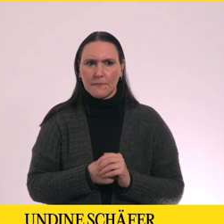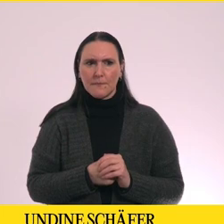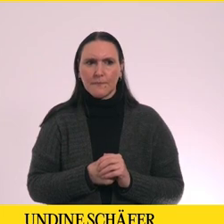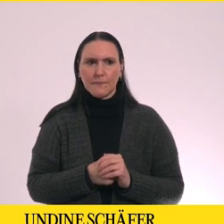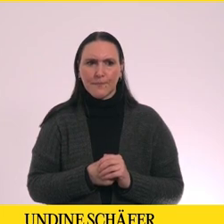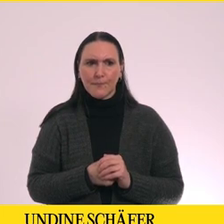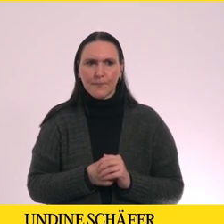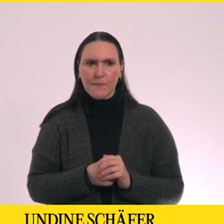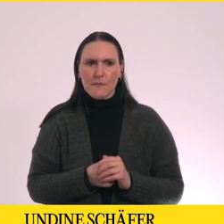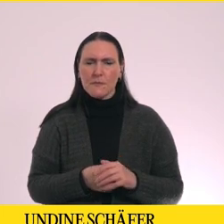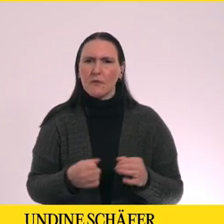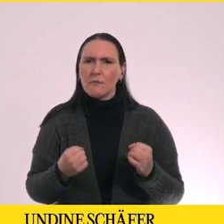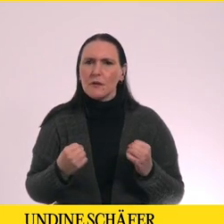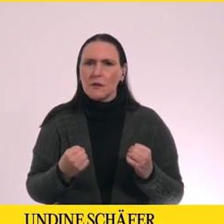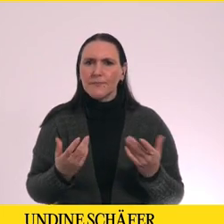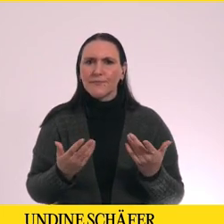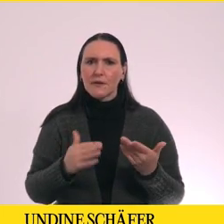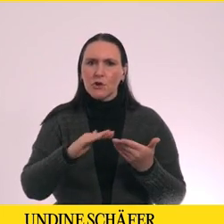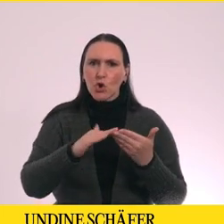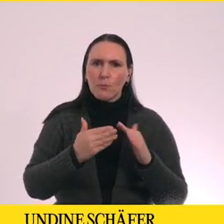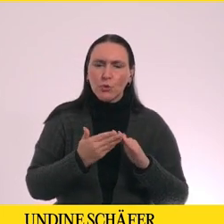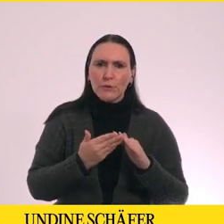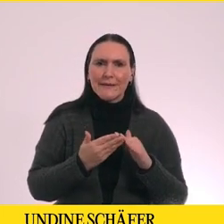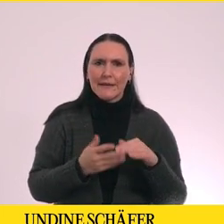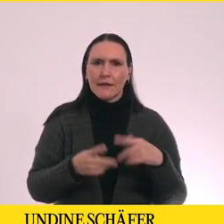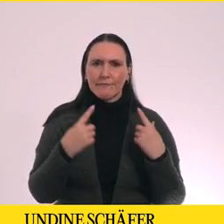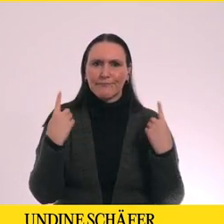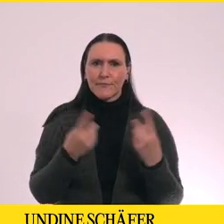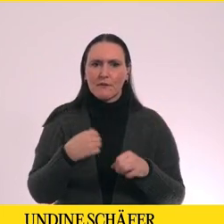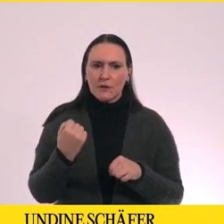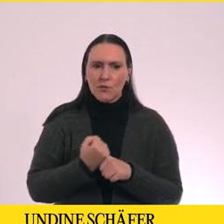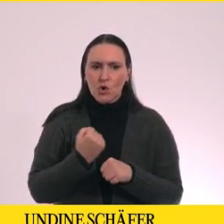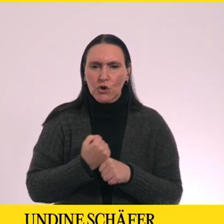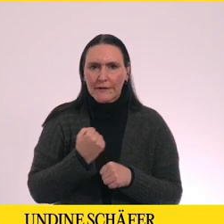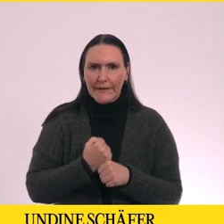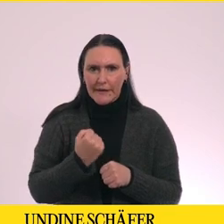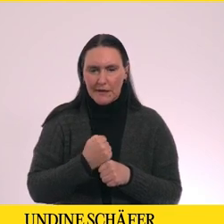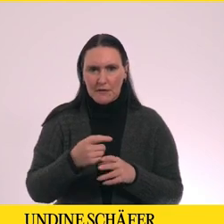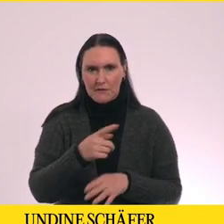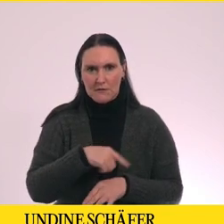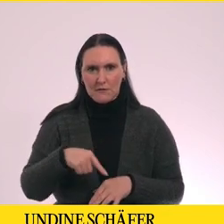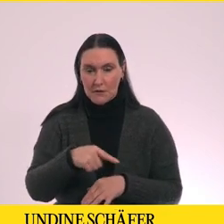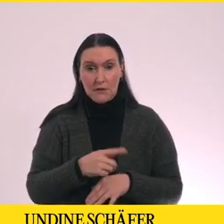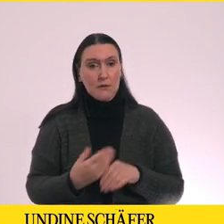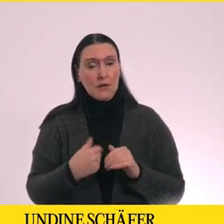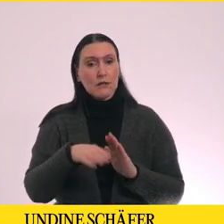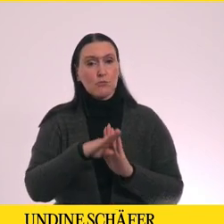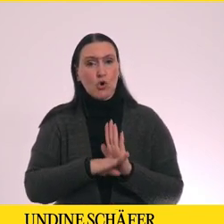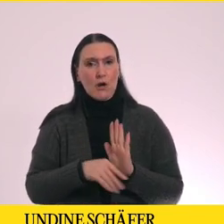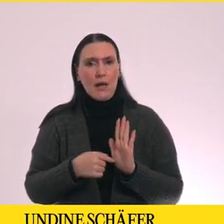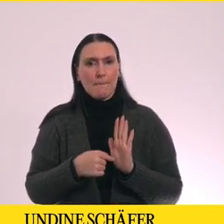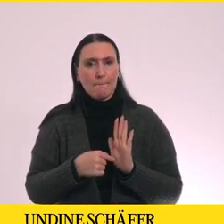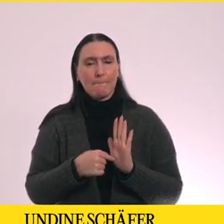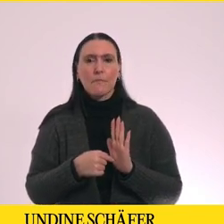about is the community with which we are working now. So this is why we are also changing our programs, because, you